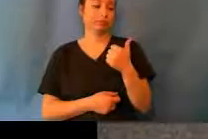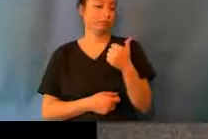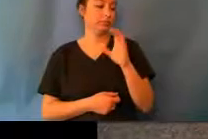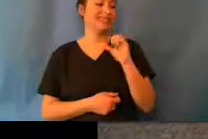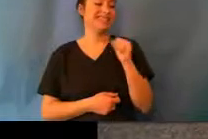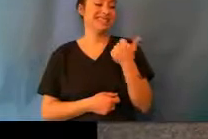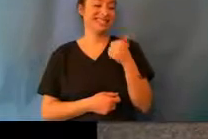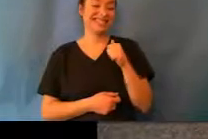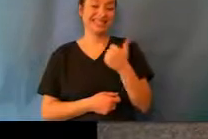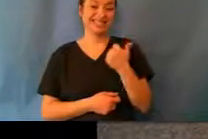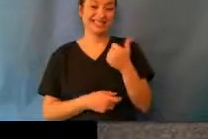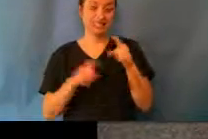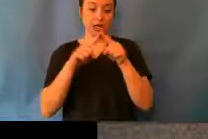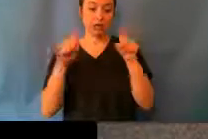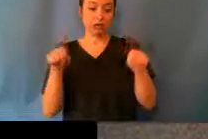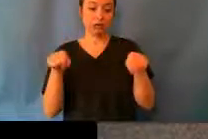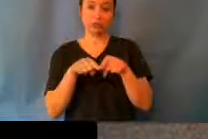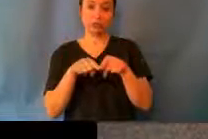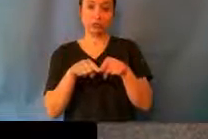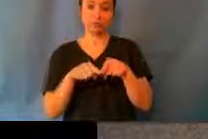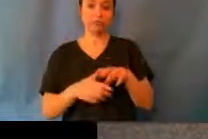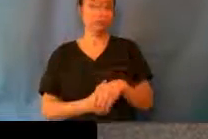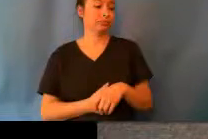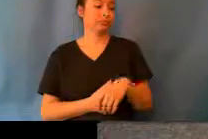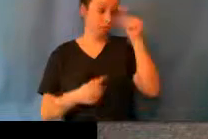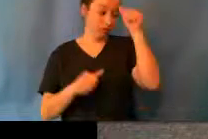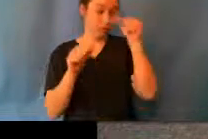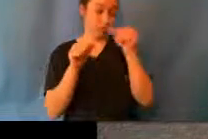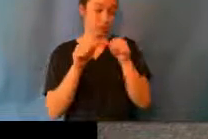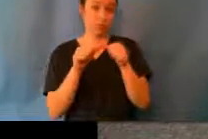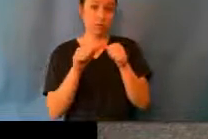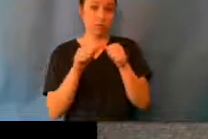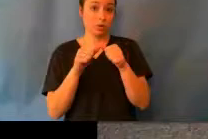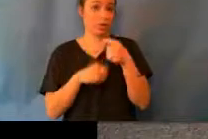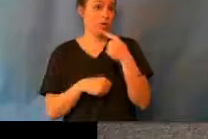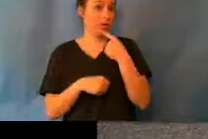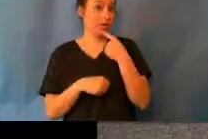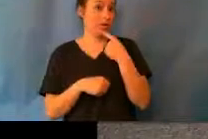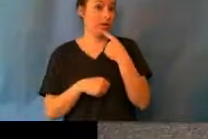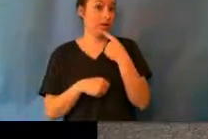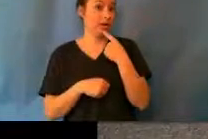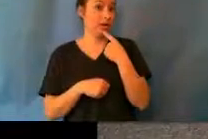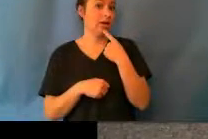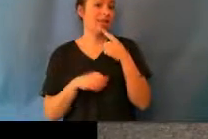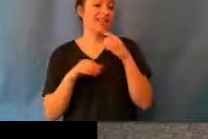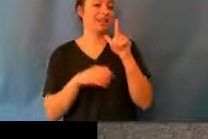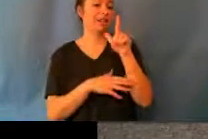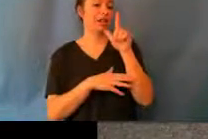He is 10 units long. Remember, we say that how long something is its